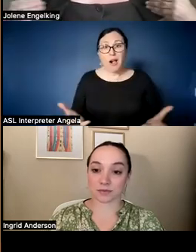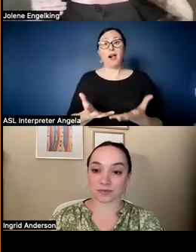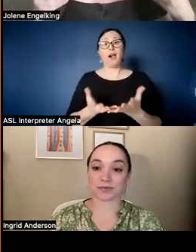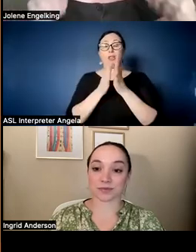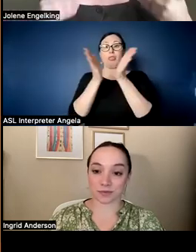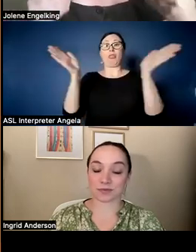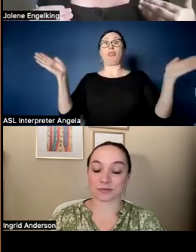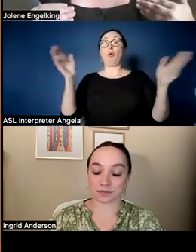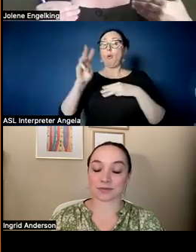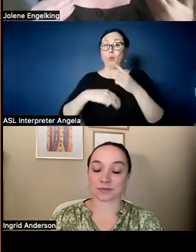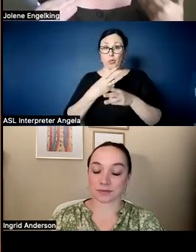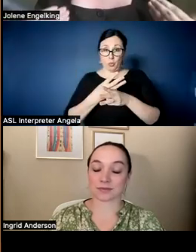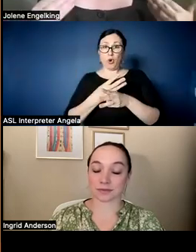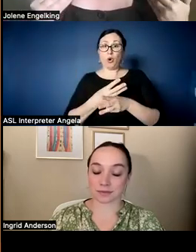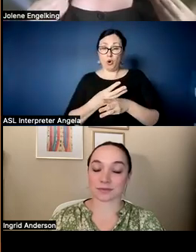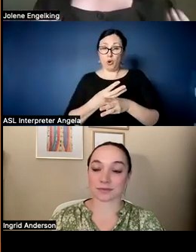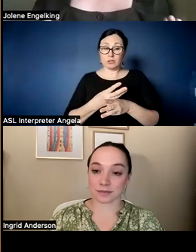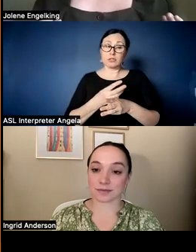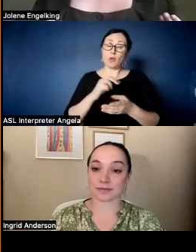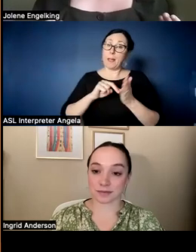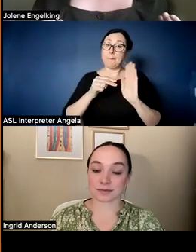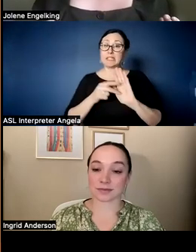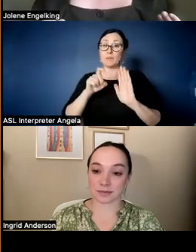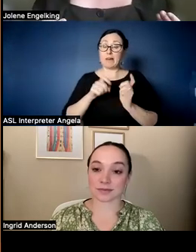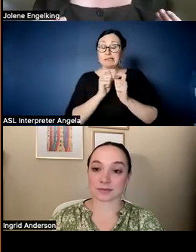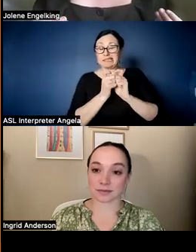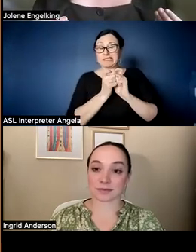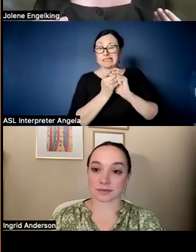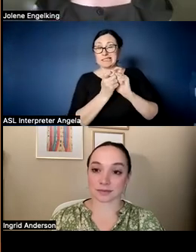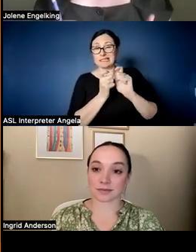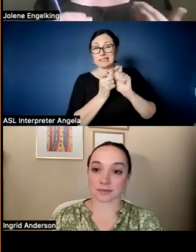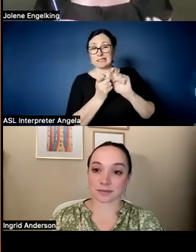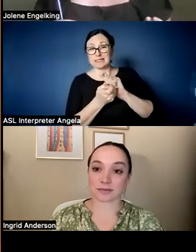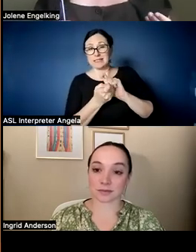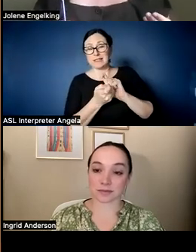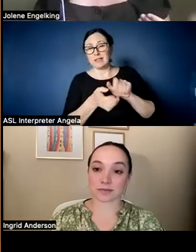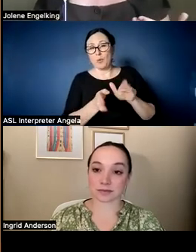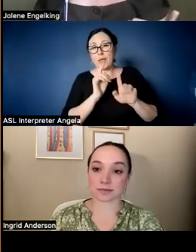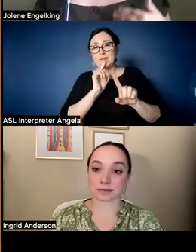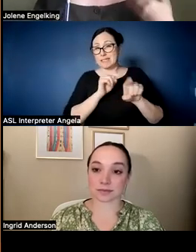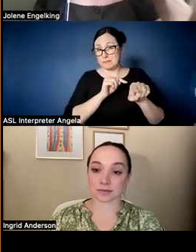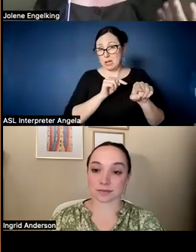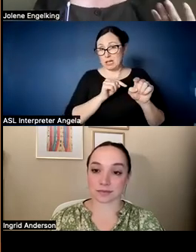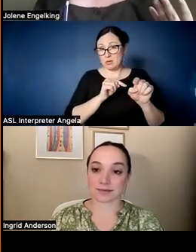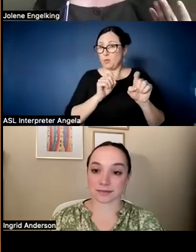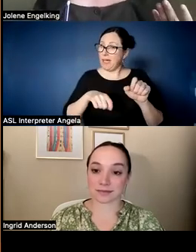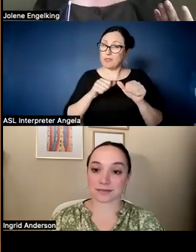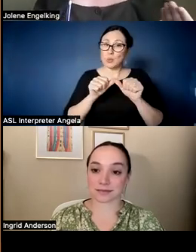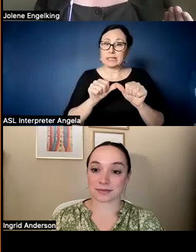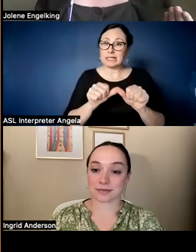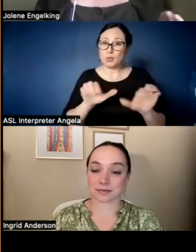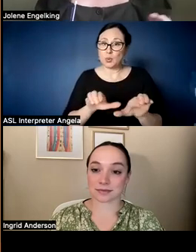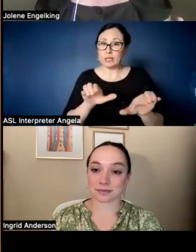you know, slightly tweaking the way that we do our response. And so I do hope, I mean, this is one of the things that like a lot of programs do,